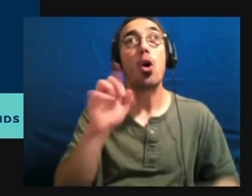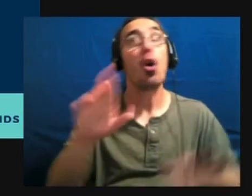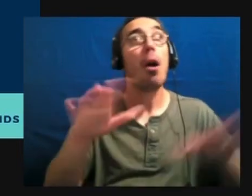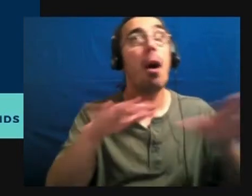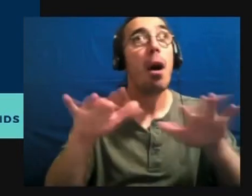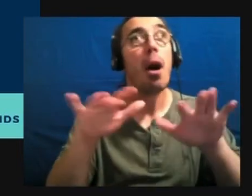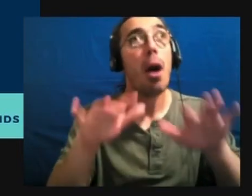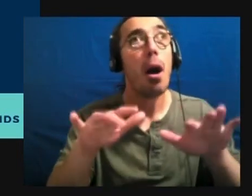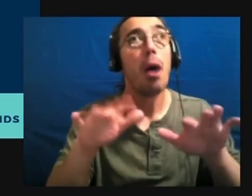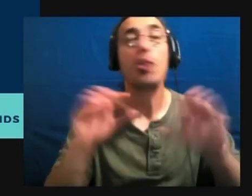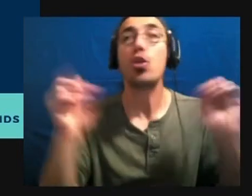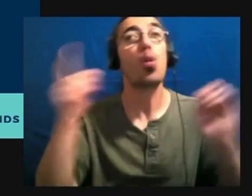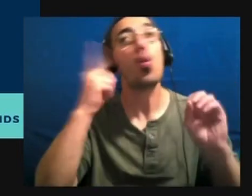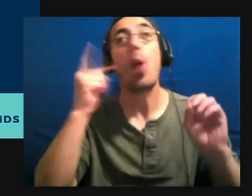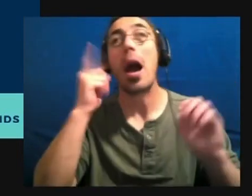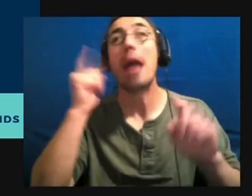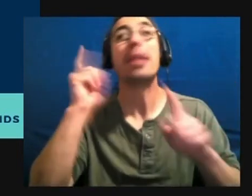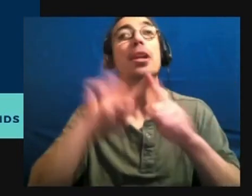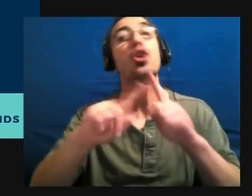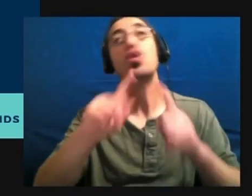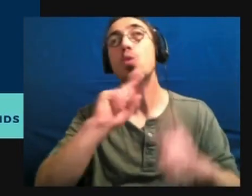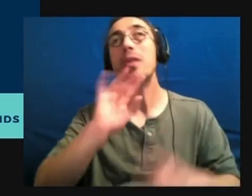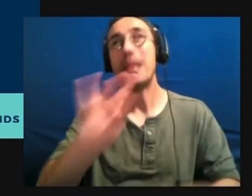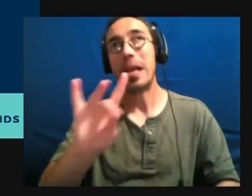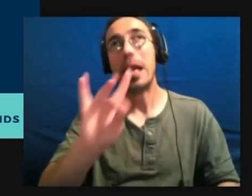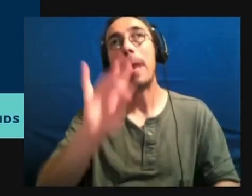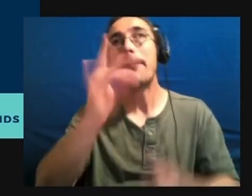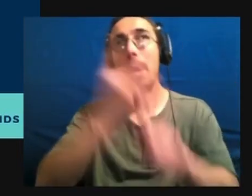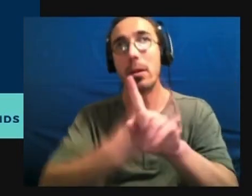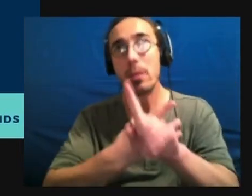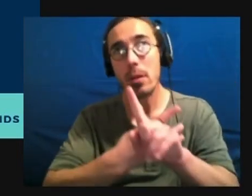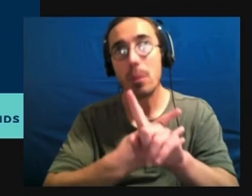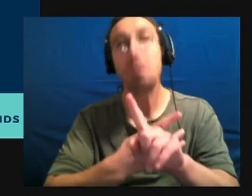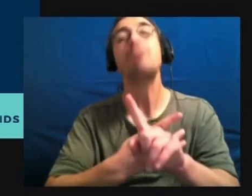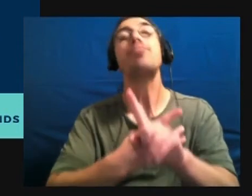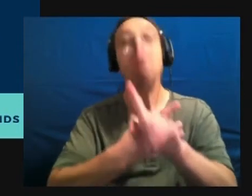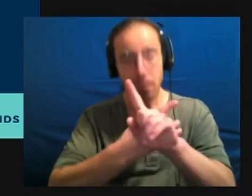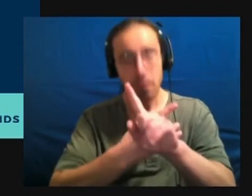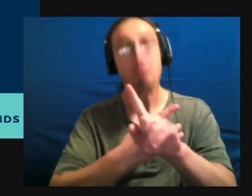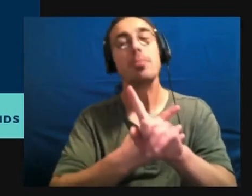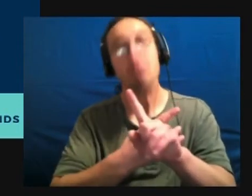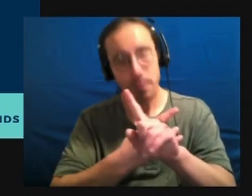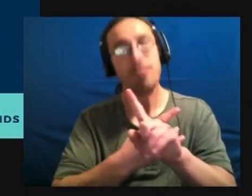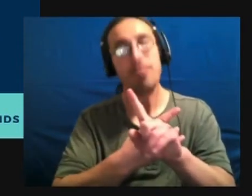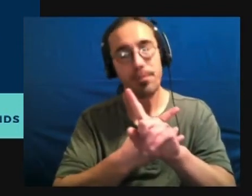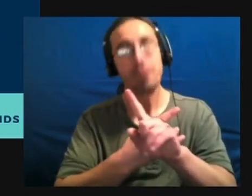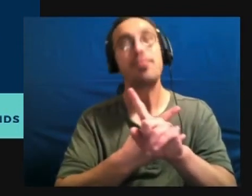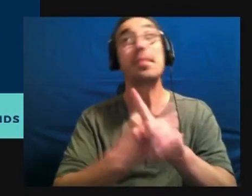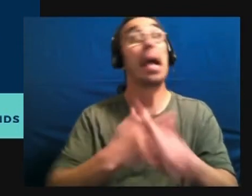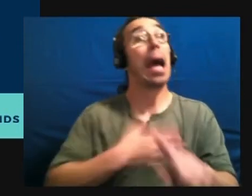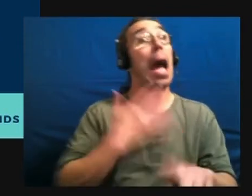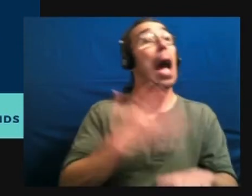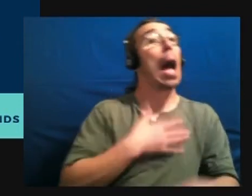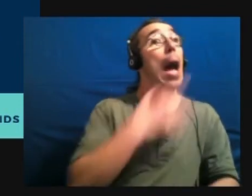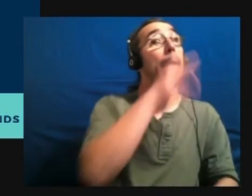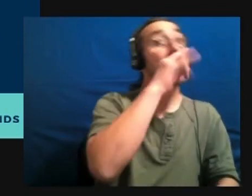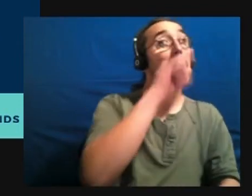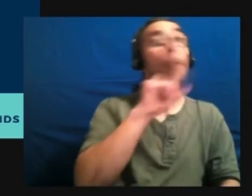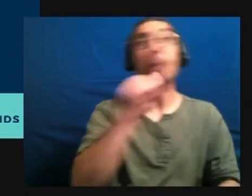old. Happiest kid, but not calm.